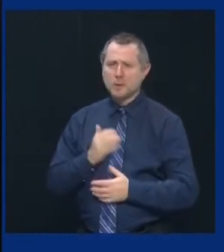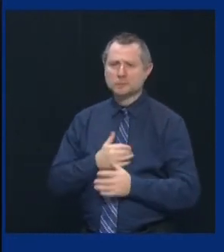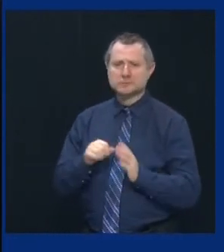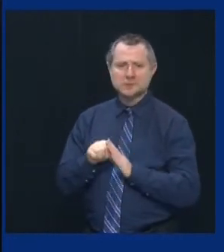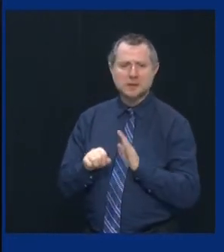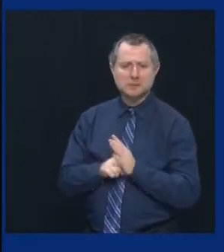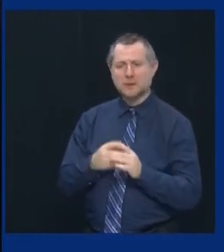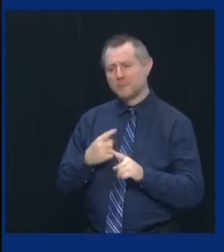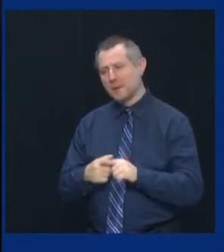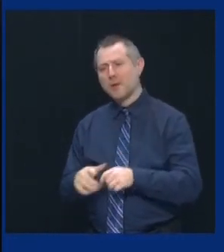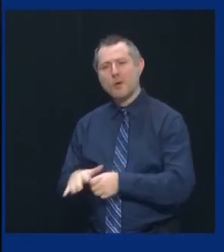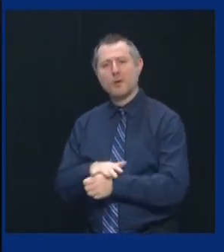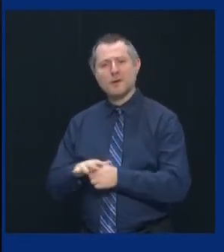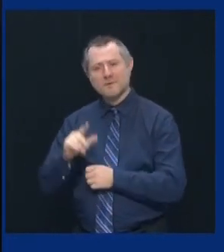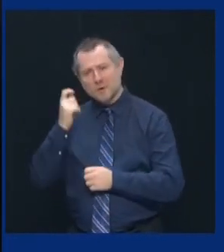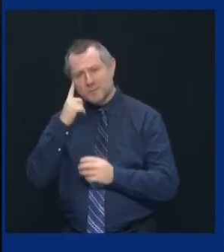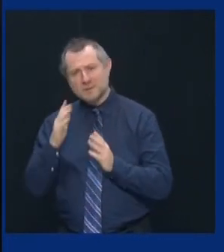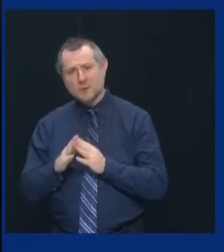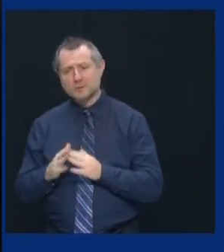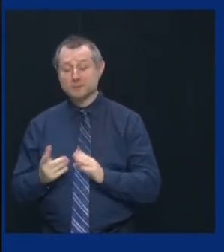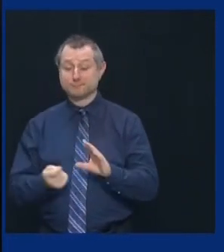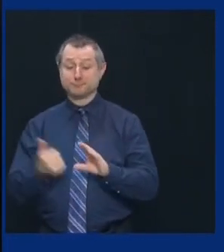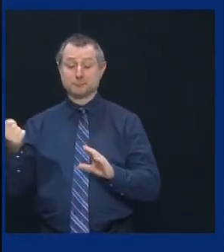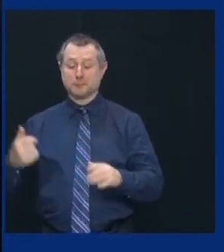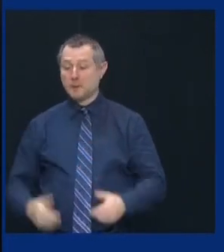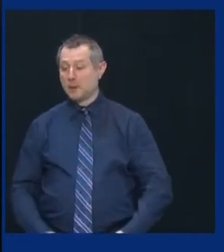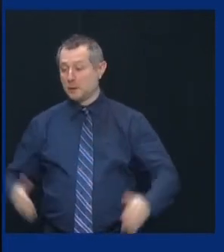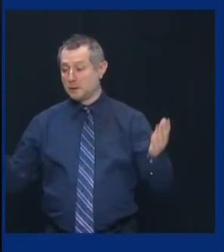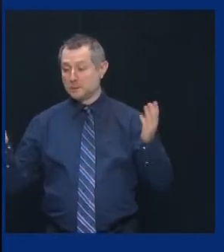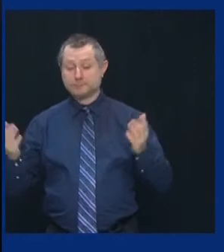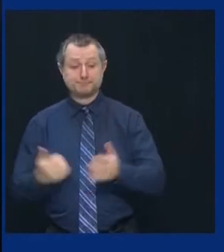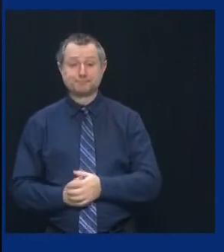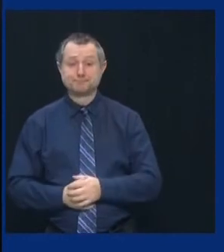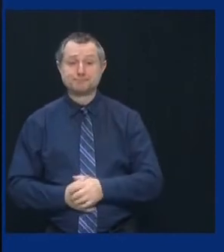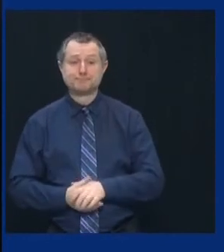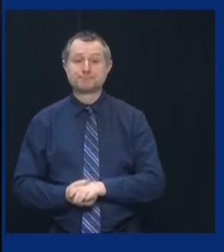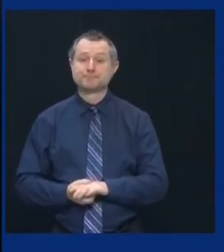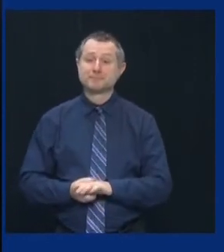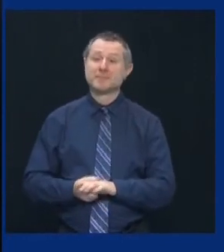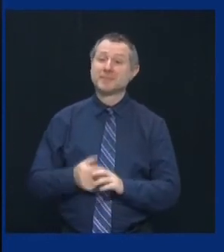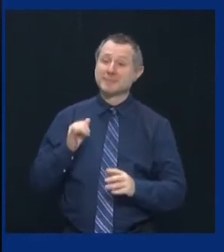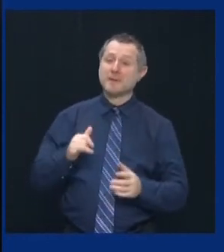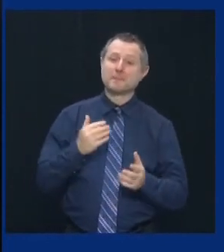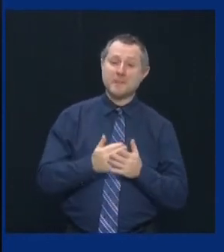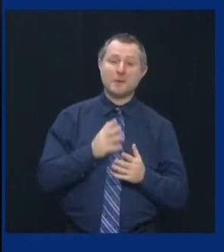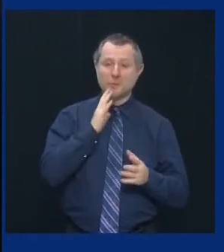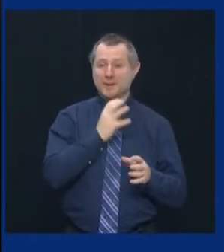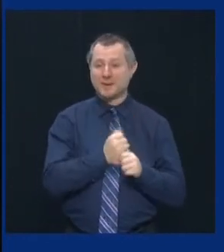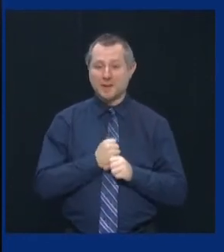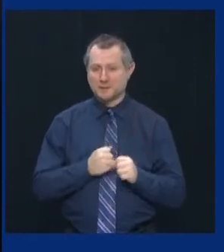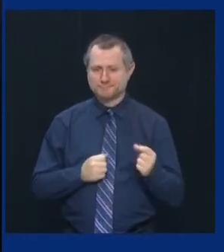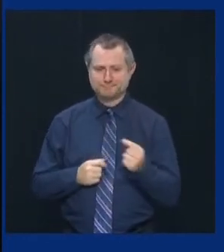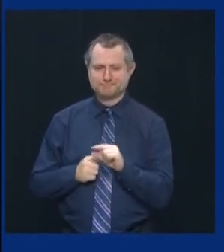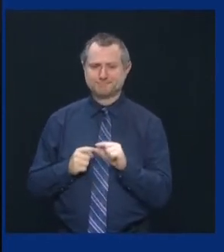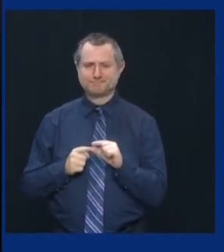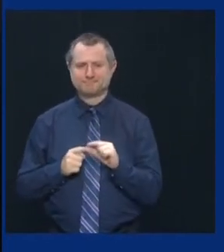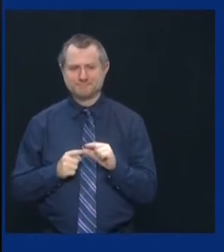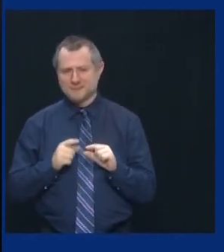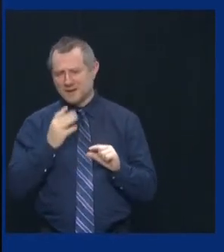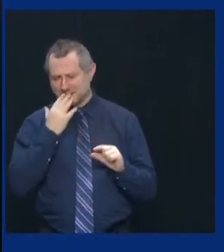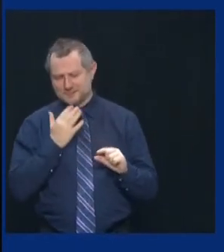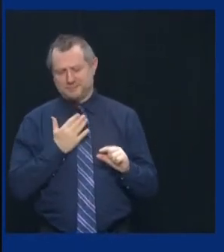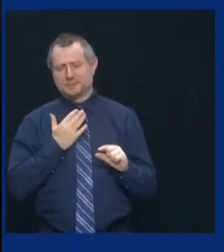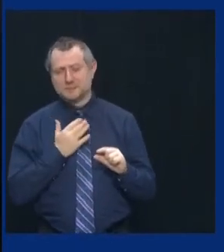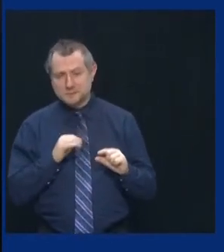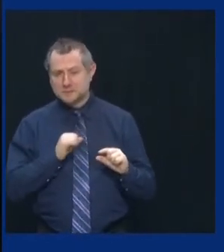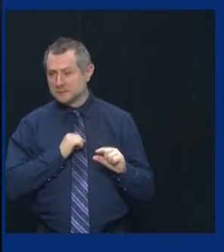a meaningful level. So this is all but insignificant, these